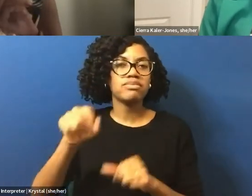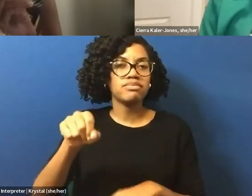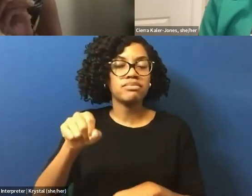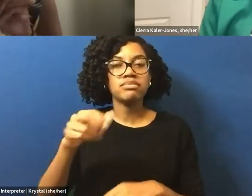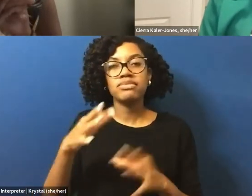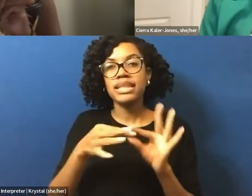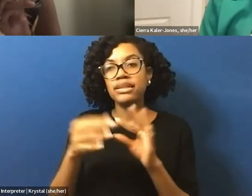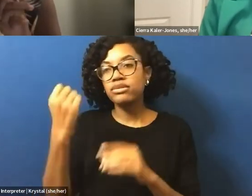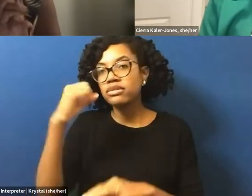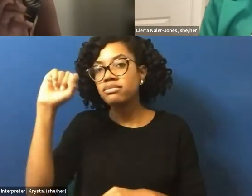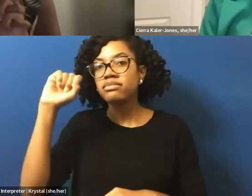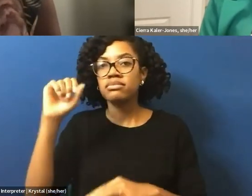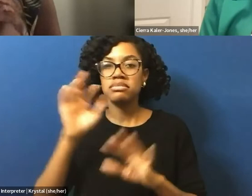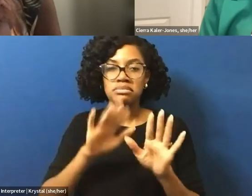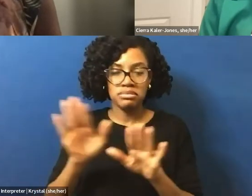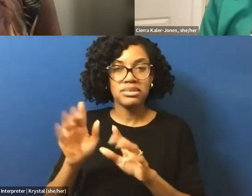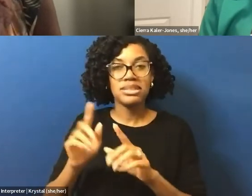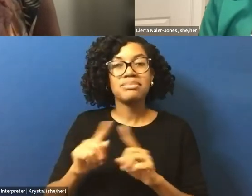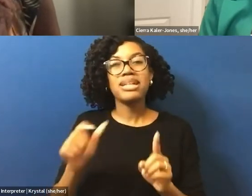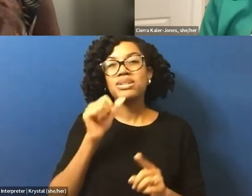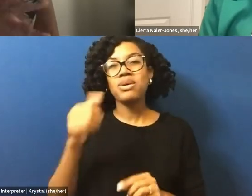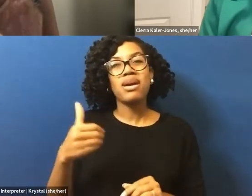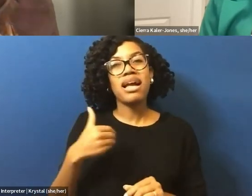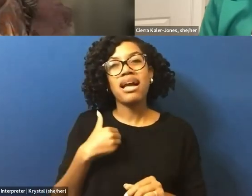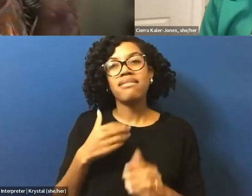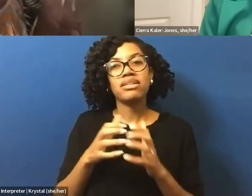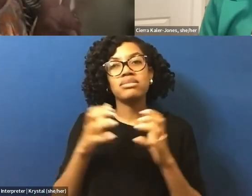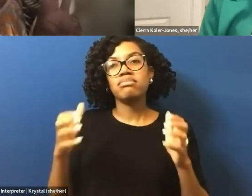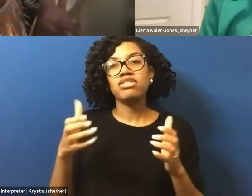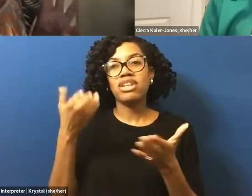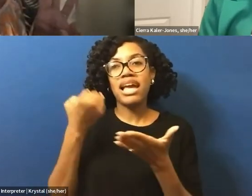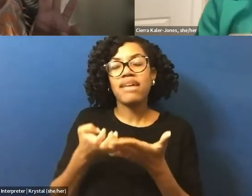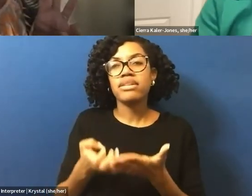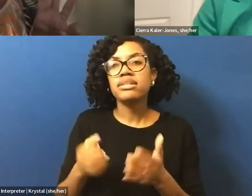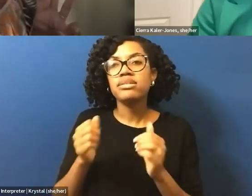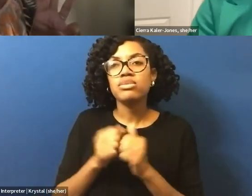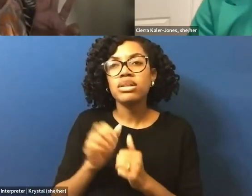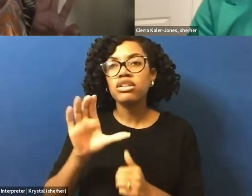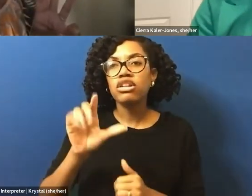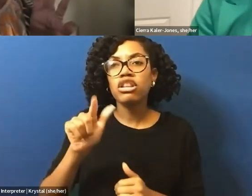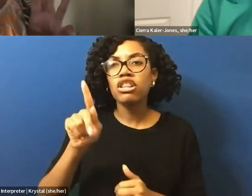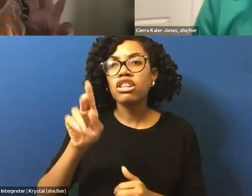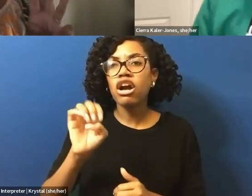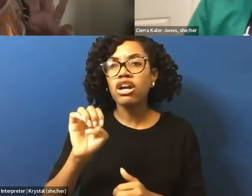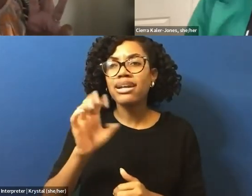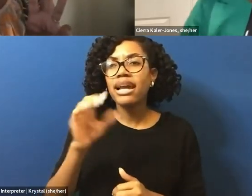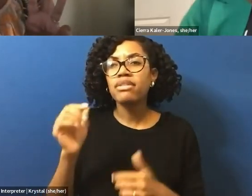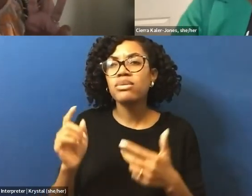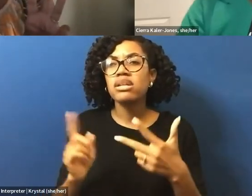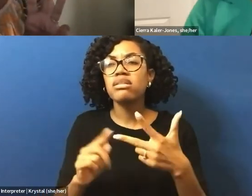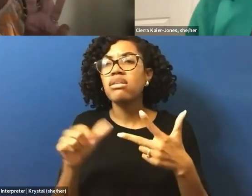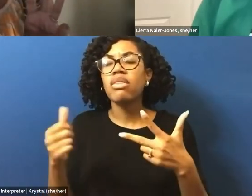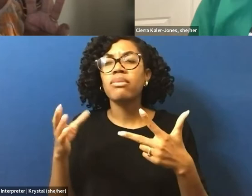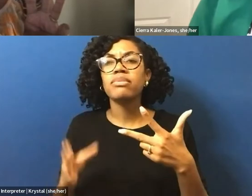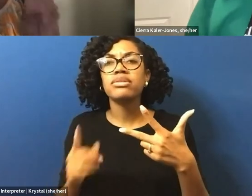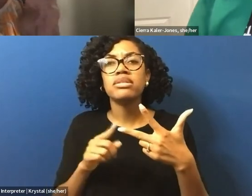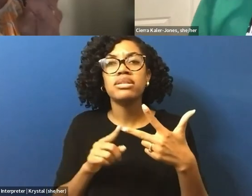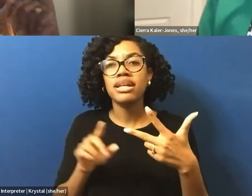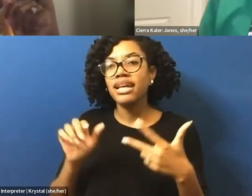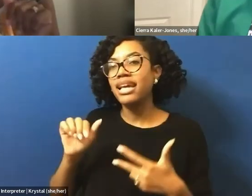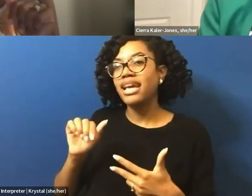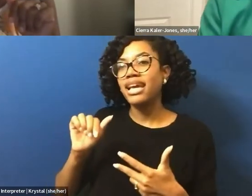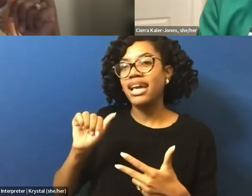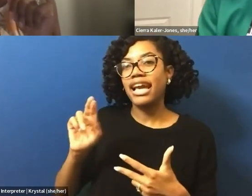But I don't have as much evidence about Septima Clark. And who was the third that you asked for? Sorry. Yeah, Angela Davis.